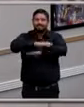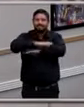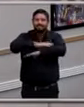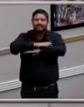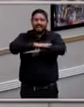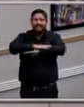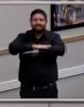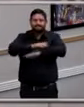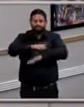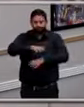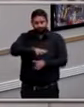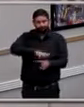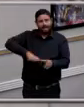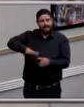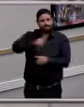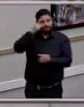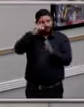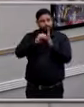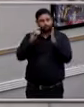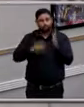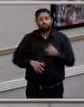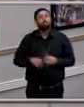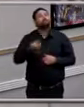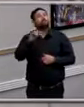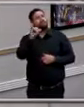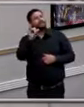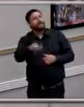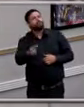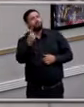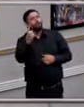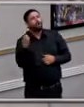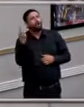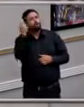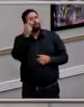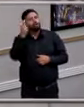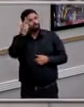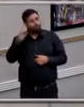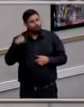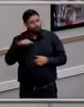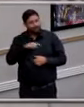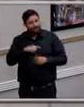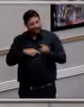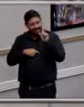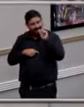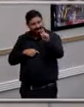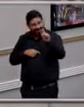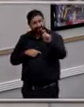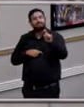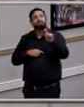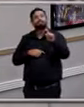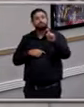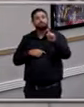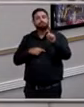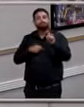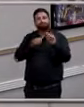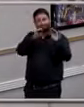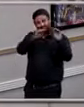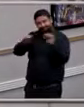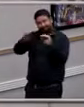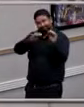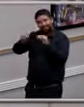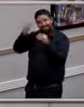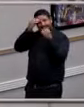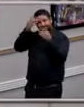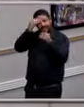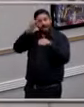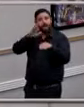students? That is one of the reasons why we are asking you to load up the information on Canvas.